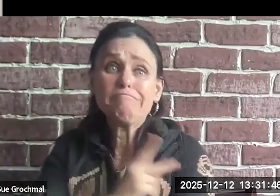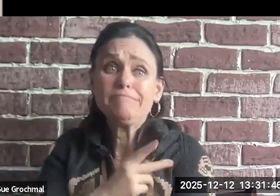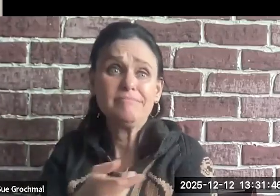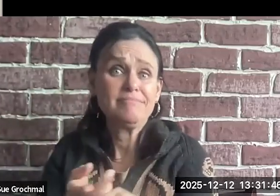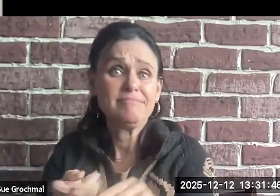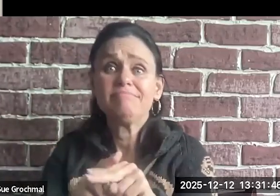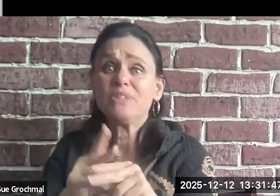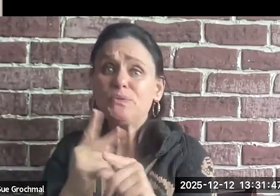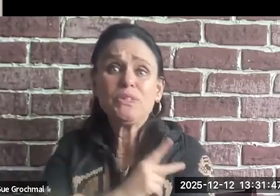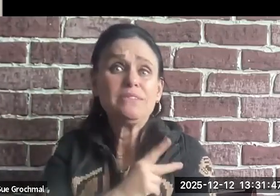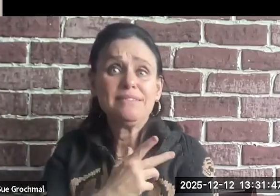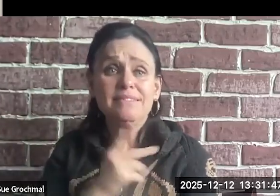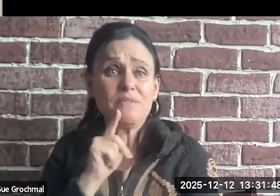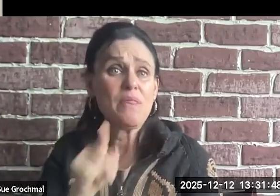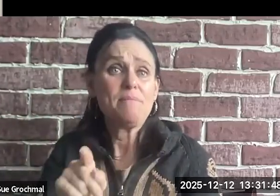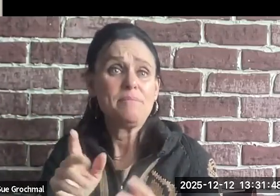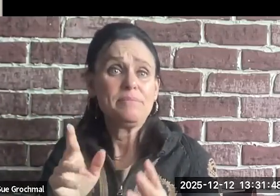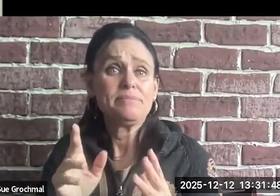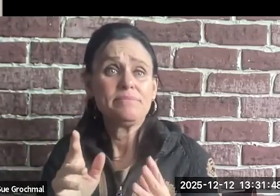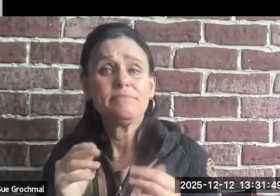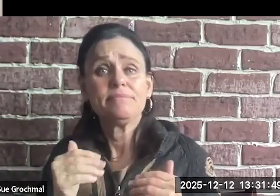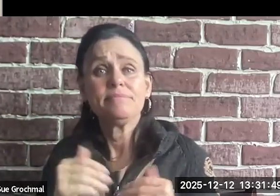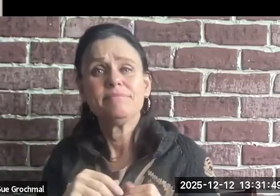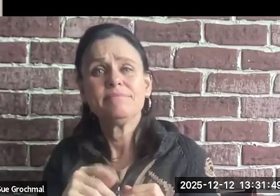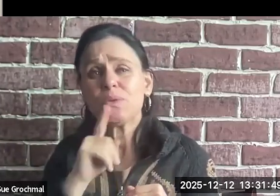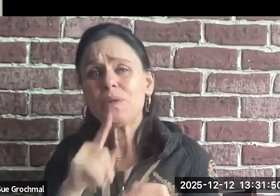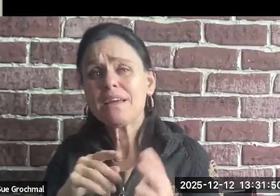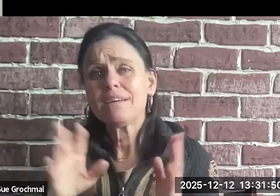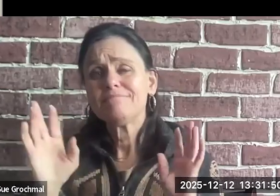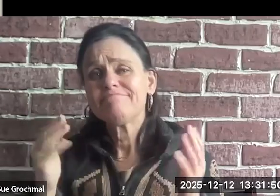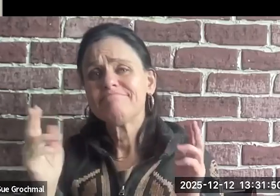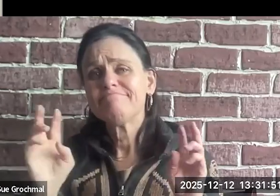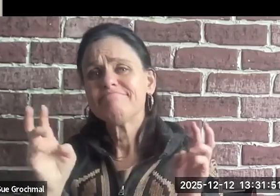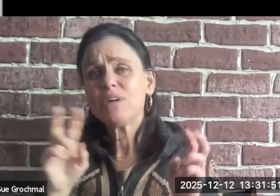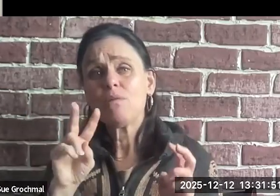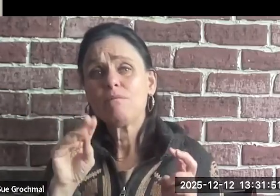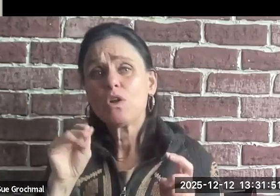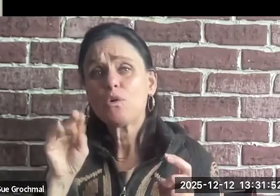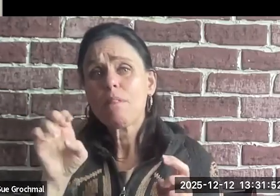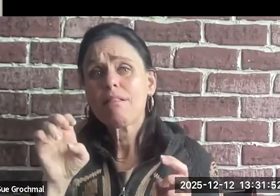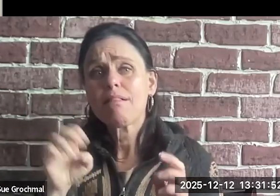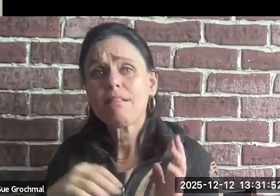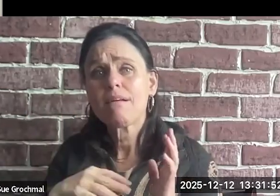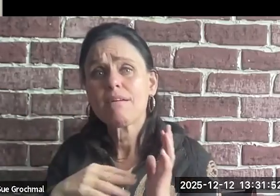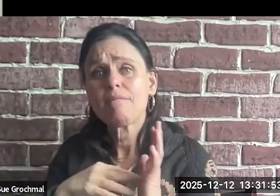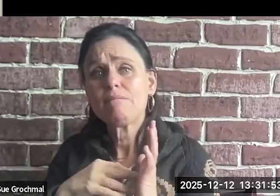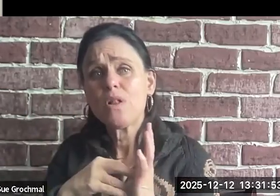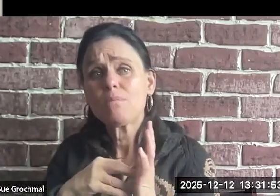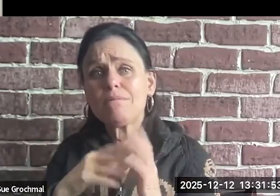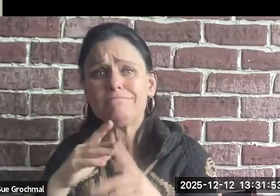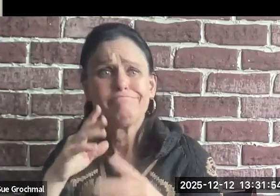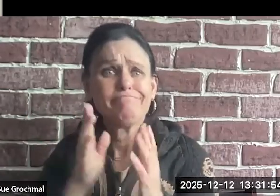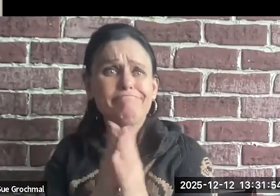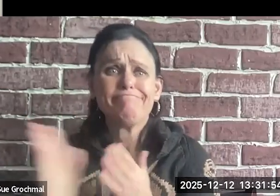know. And, you know, just to be clear, like vulnerabilities um, can be a large